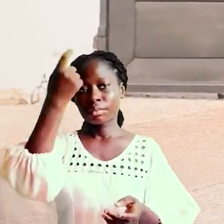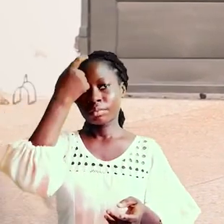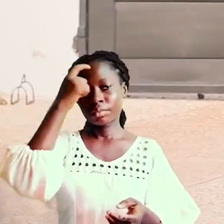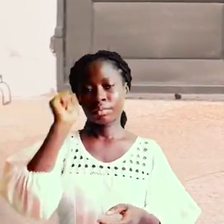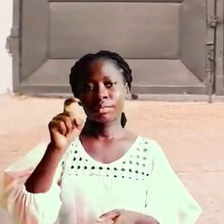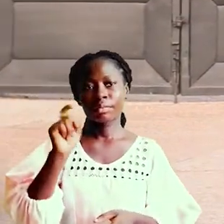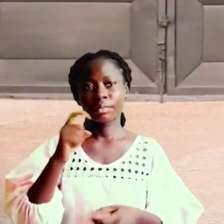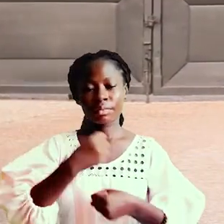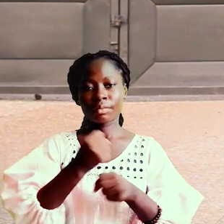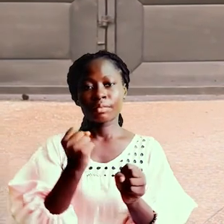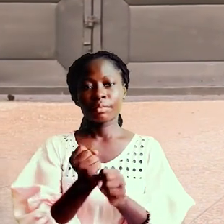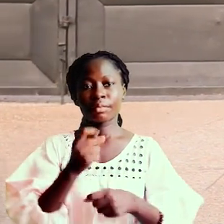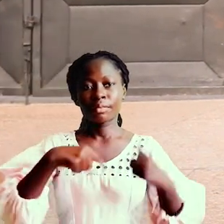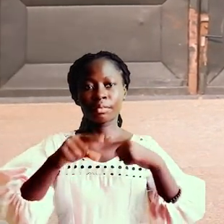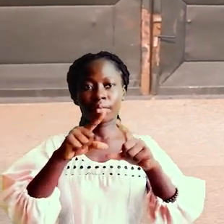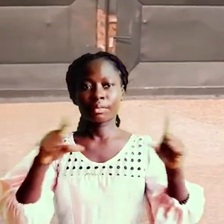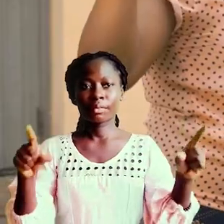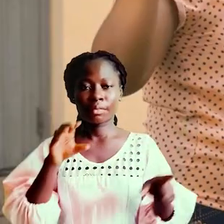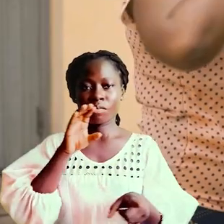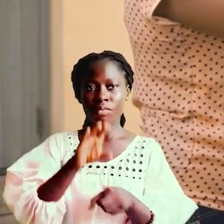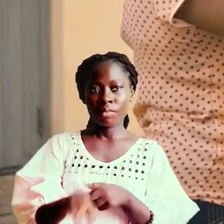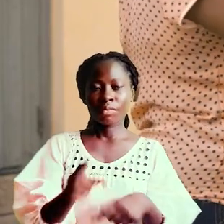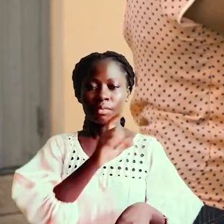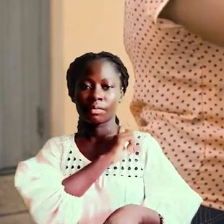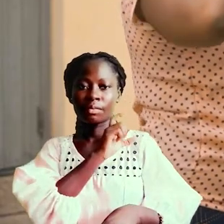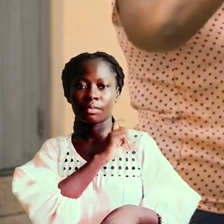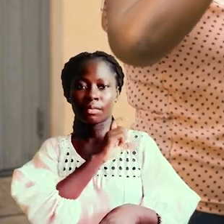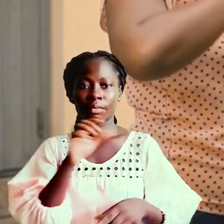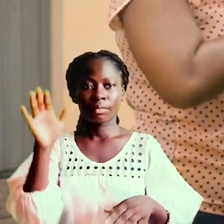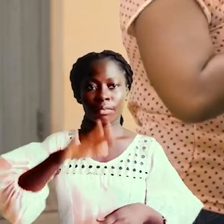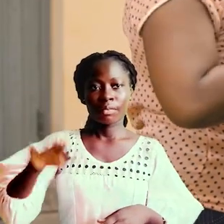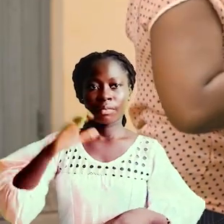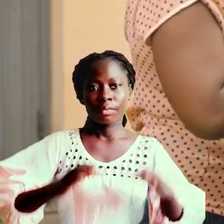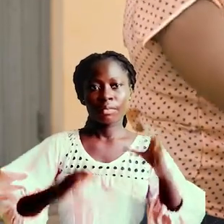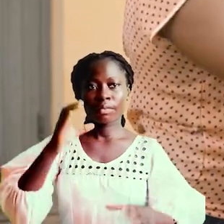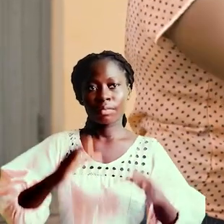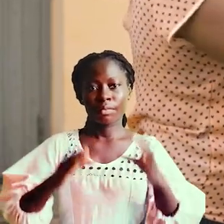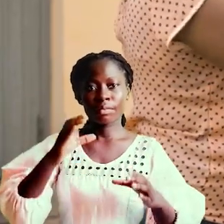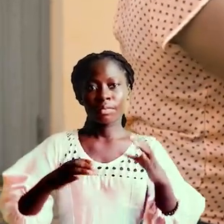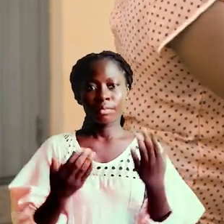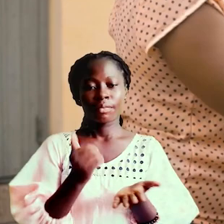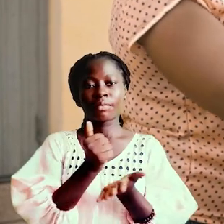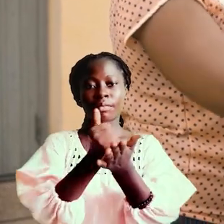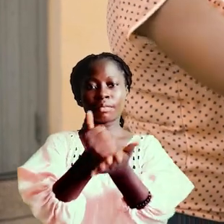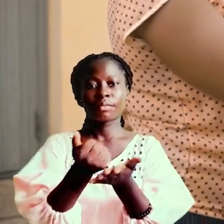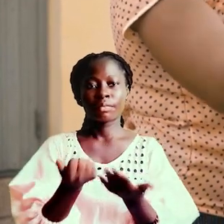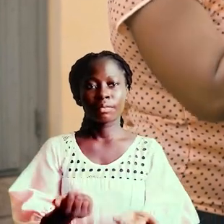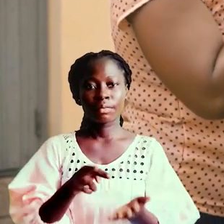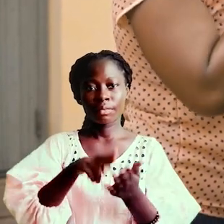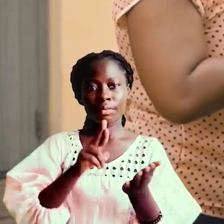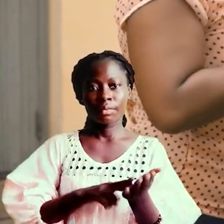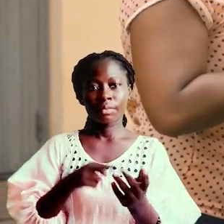The government is expected to make sign language services mandatory at the police stations and the court to facilitate reporting